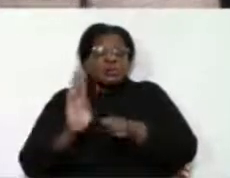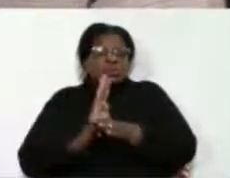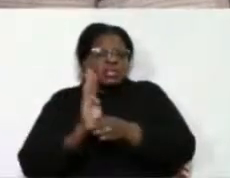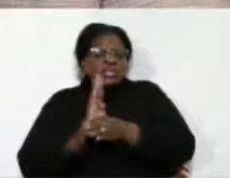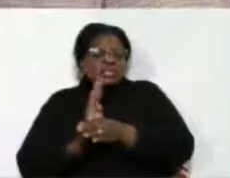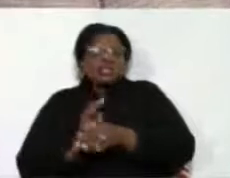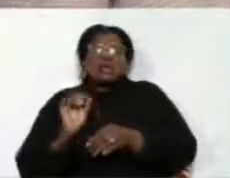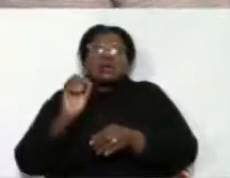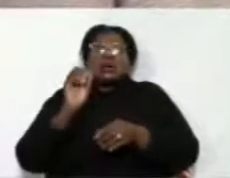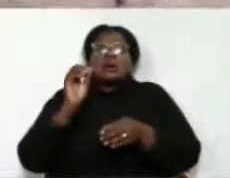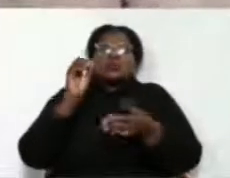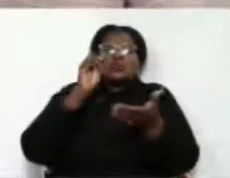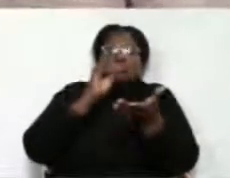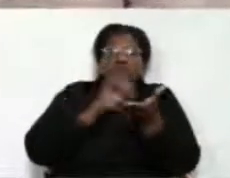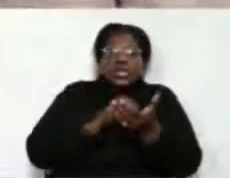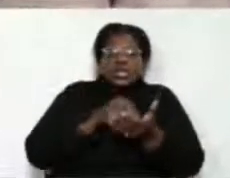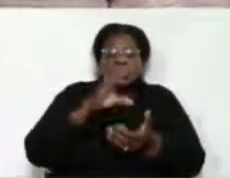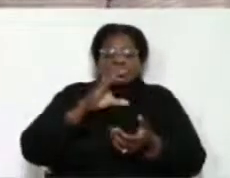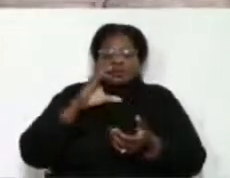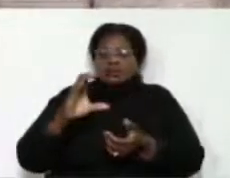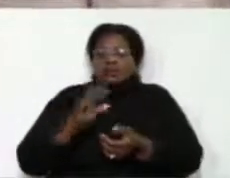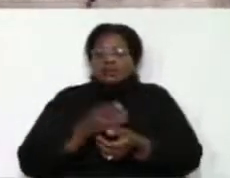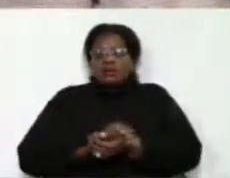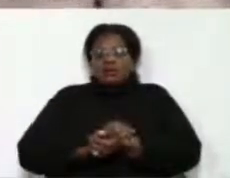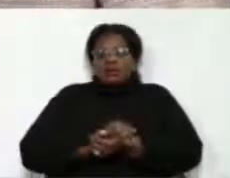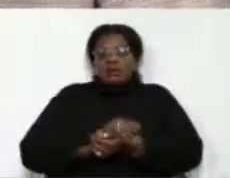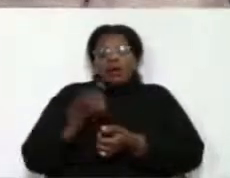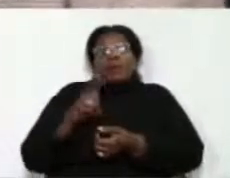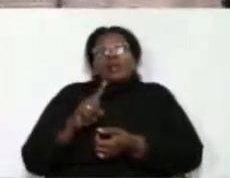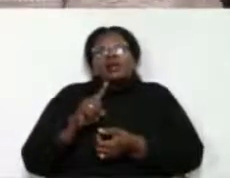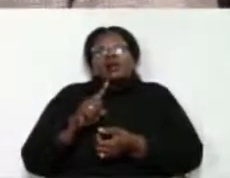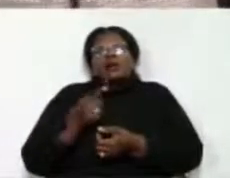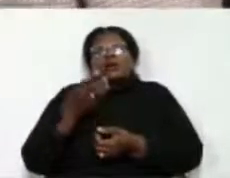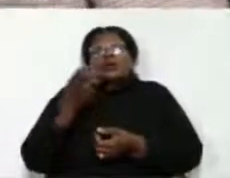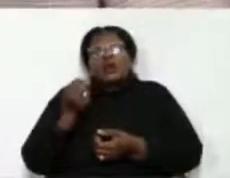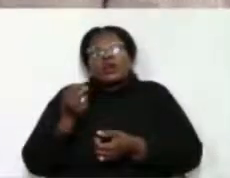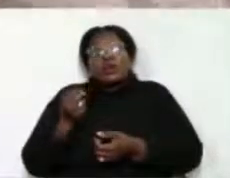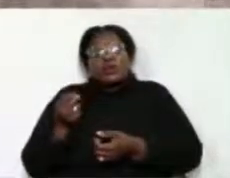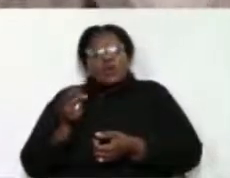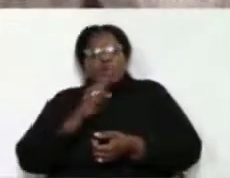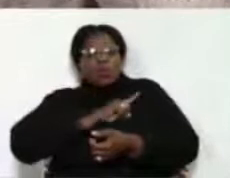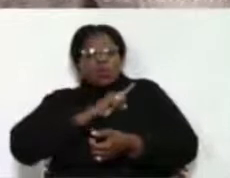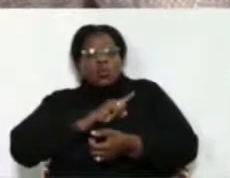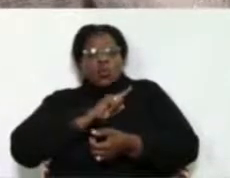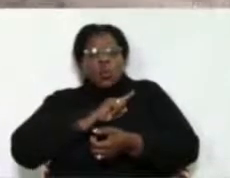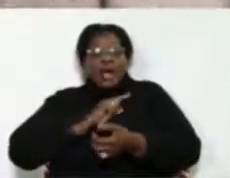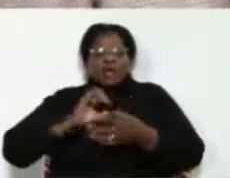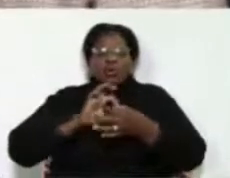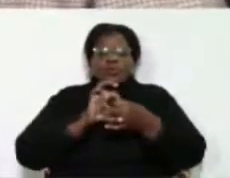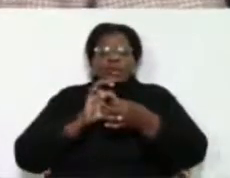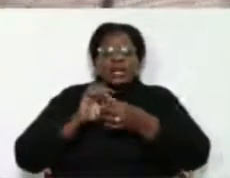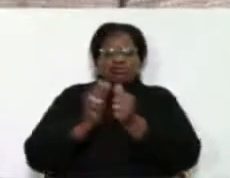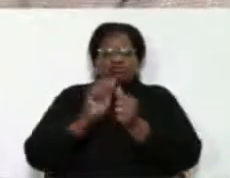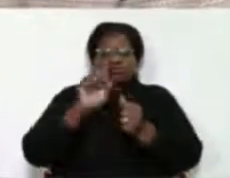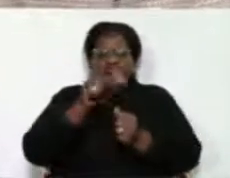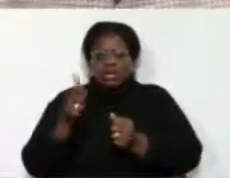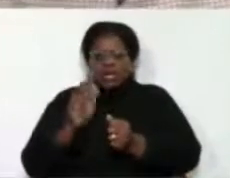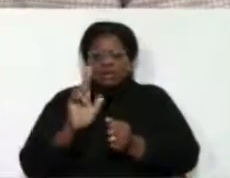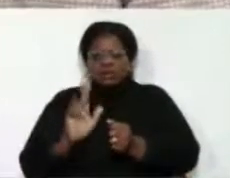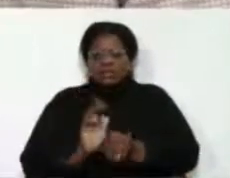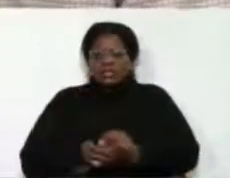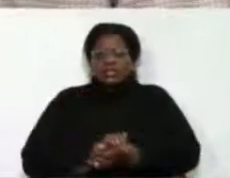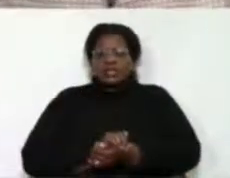Yeah. That's what most people just think. But there's a reason why you partner up, not just because we're buddies, and that might be a reason not to partner up. Do we value our